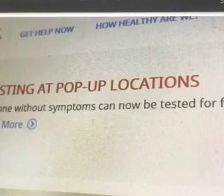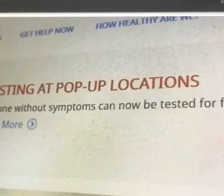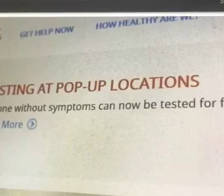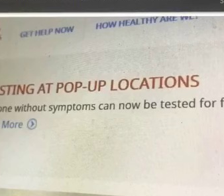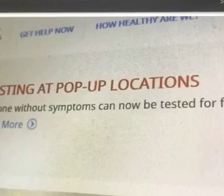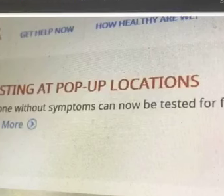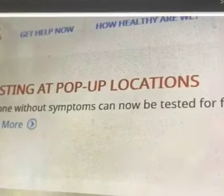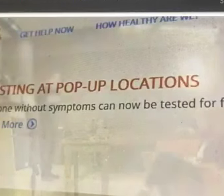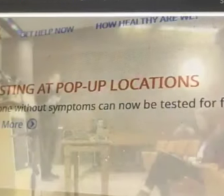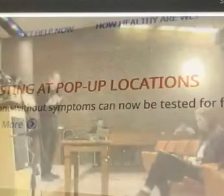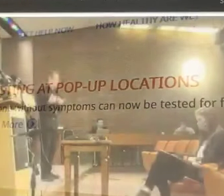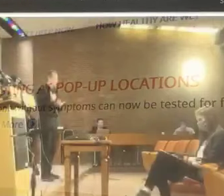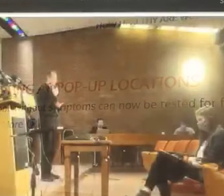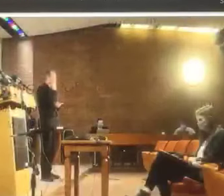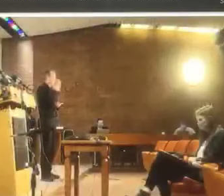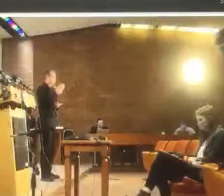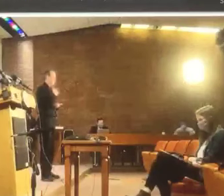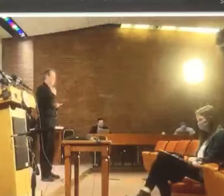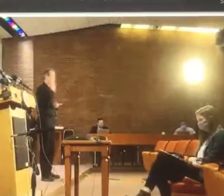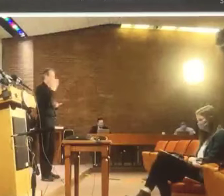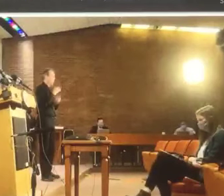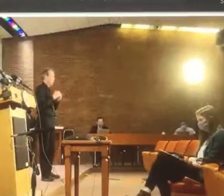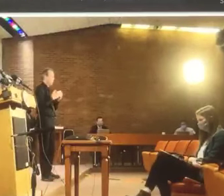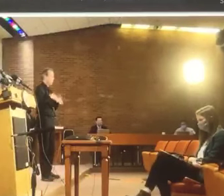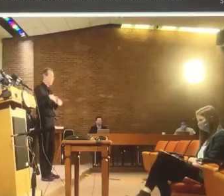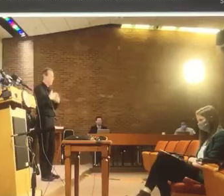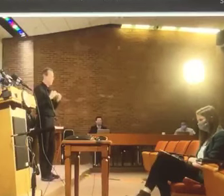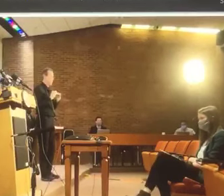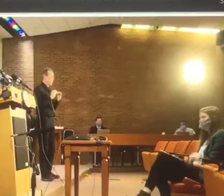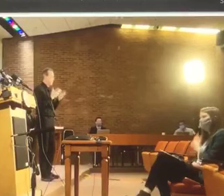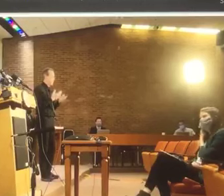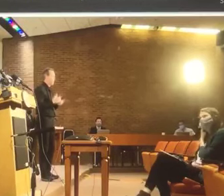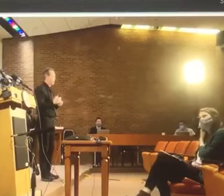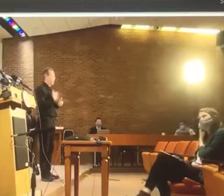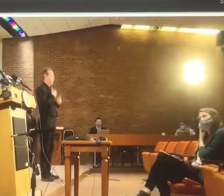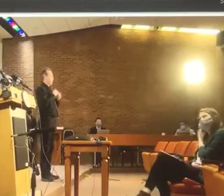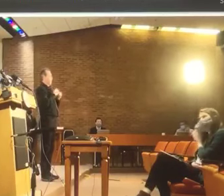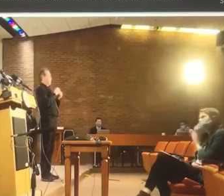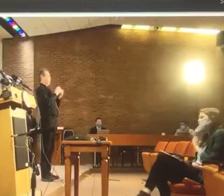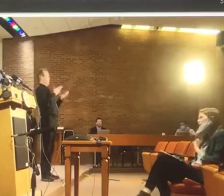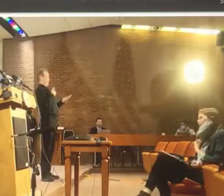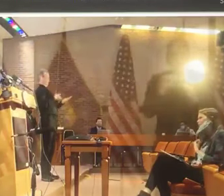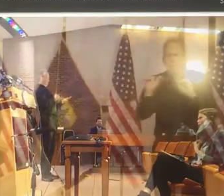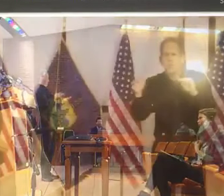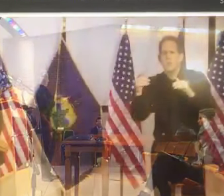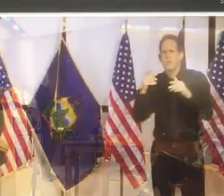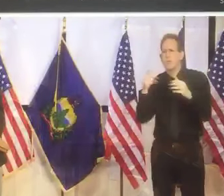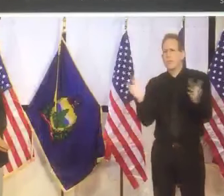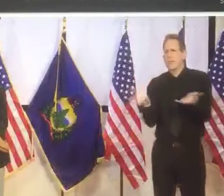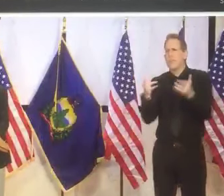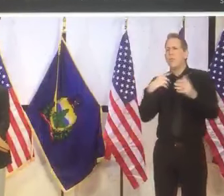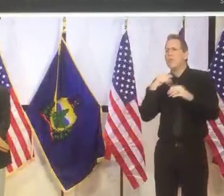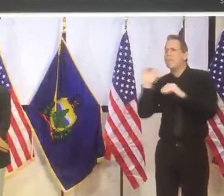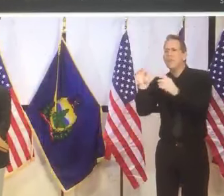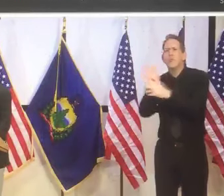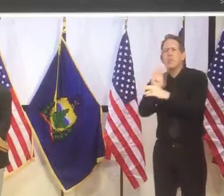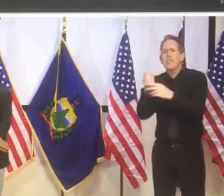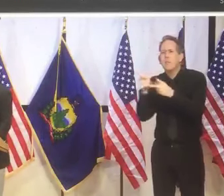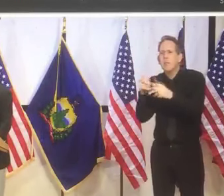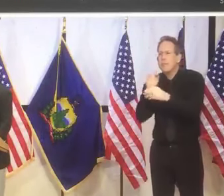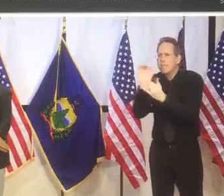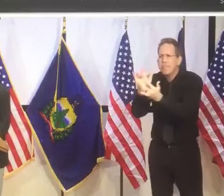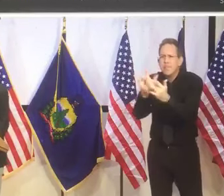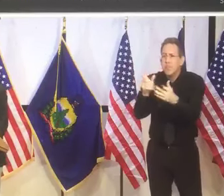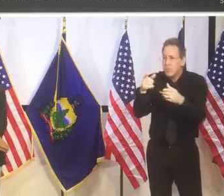department website. We also got word on the next phase of economic reopening. On Friday, we'll be extending the state